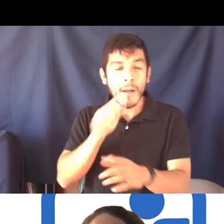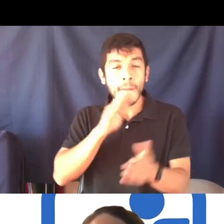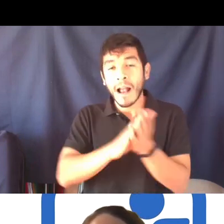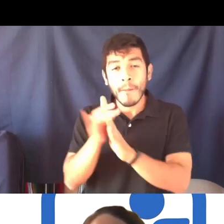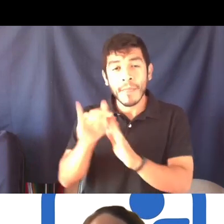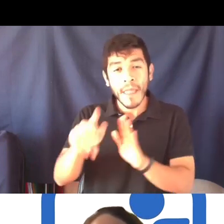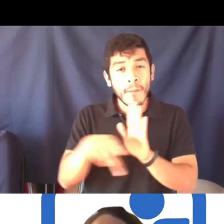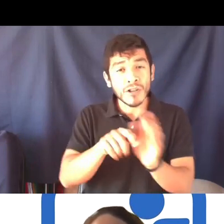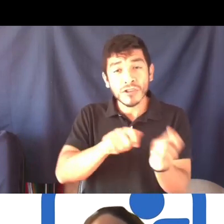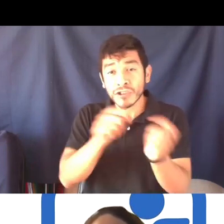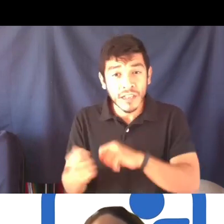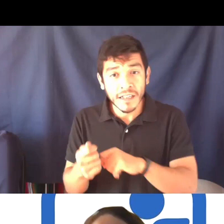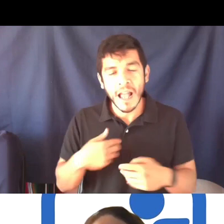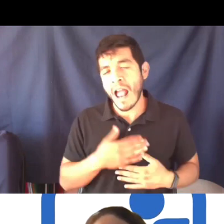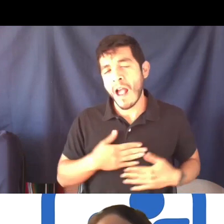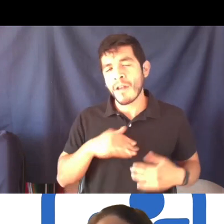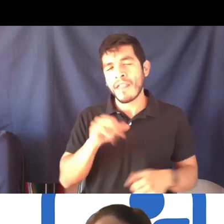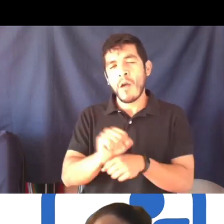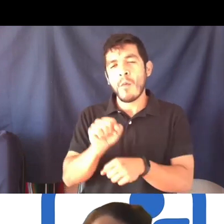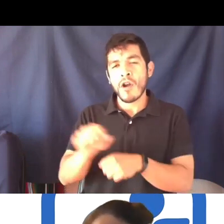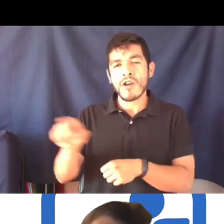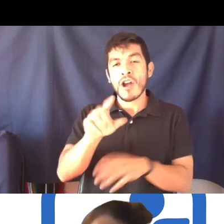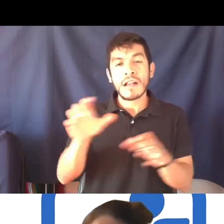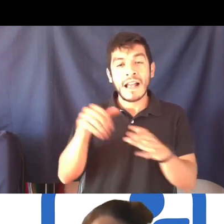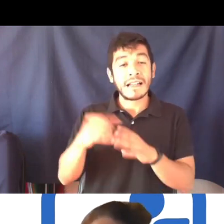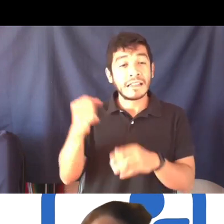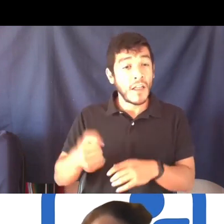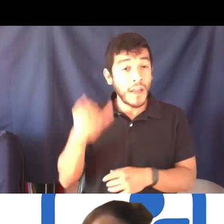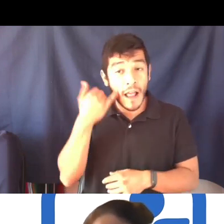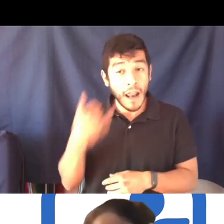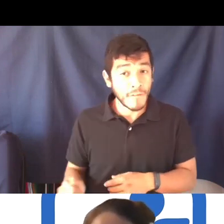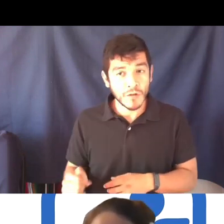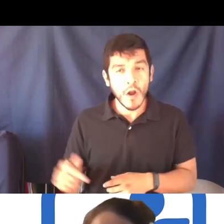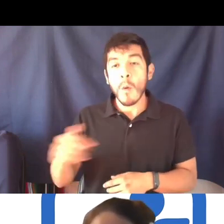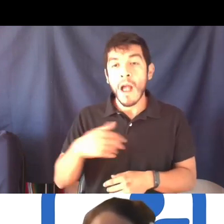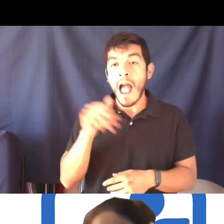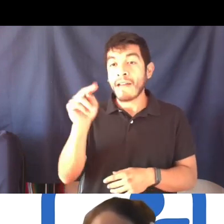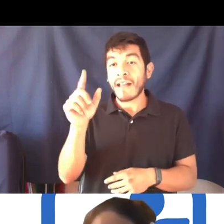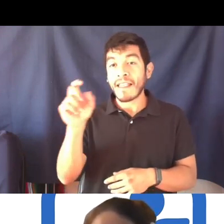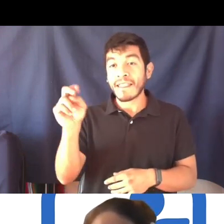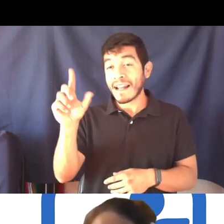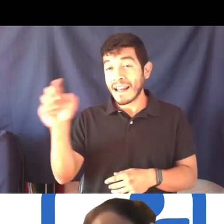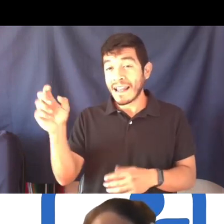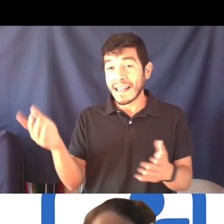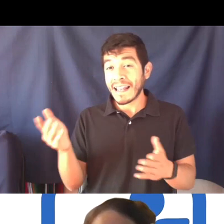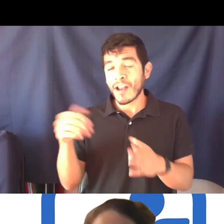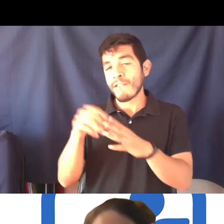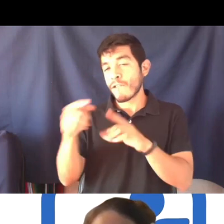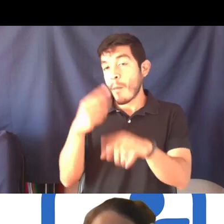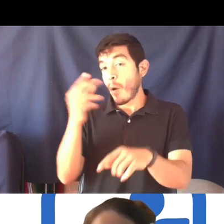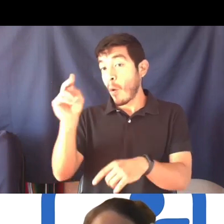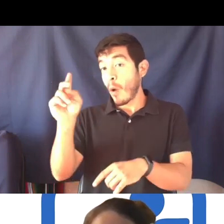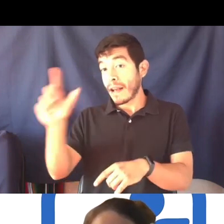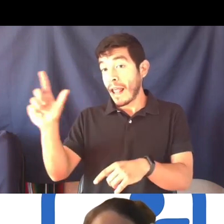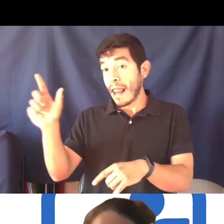in California. And we have Kathleen Lee with us from Cornell, who's been leading the way in a variety of mentoring models for years. So